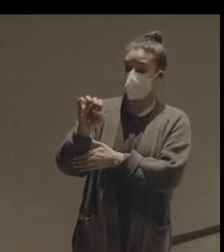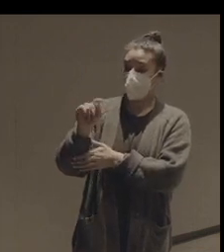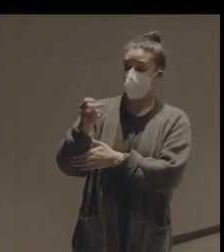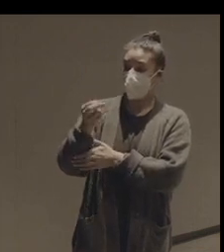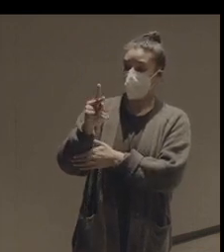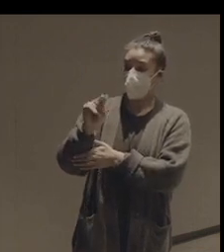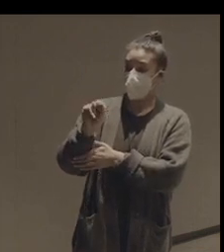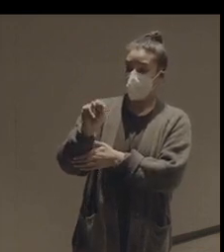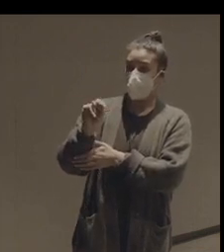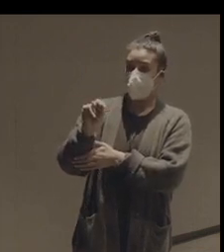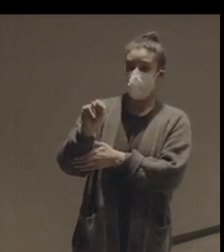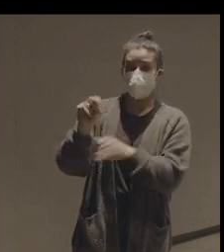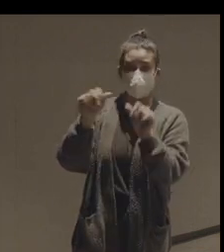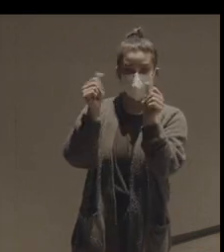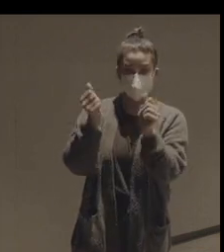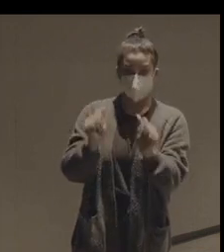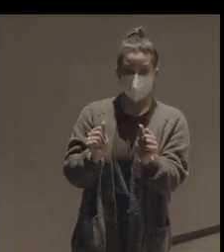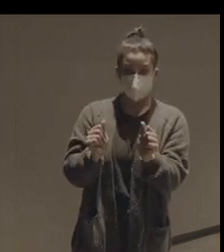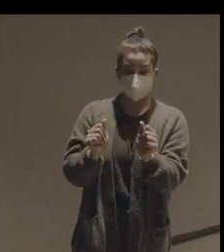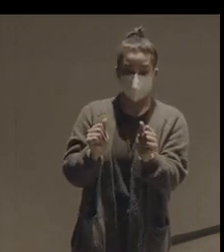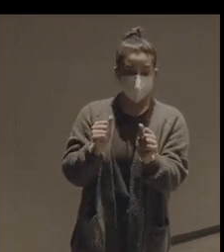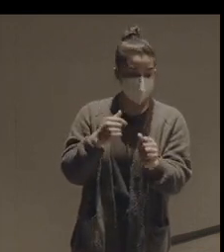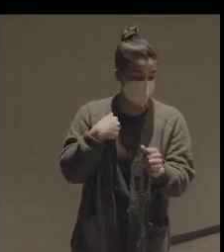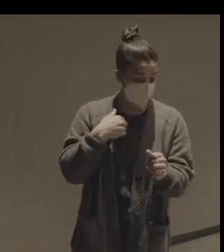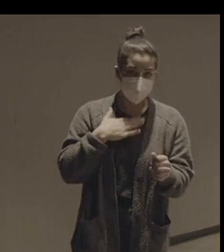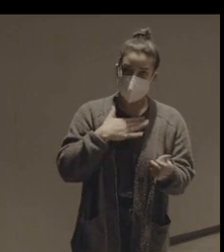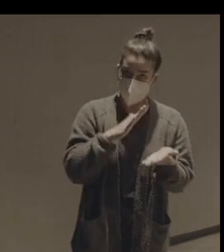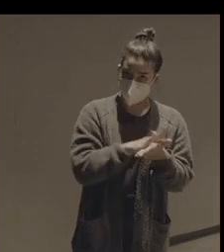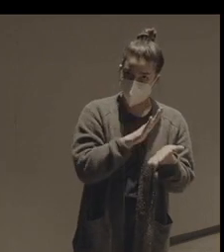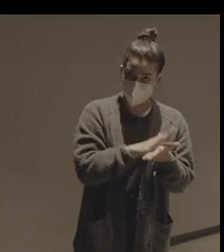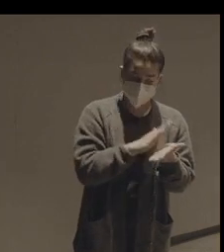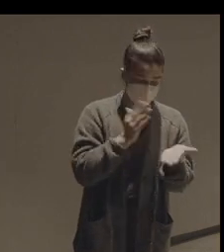I learned one thing working, you need to number your pages.